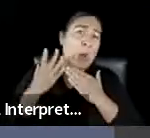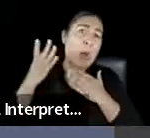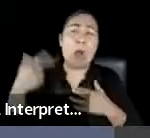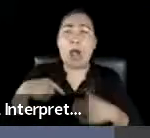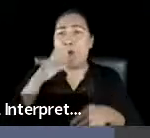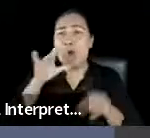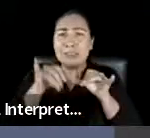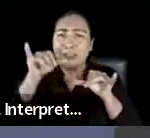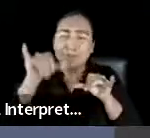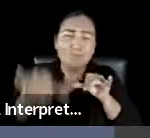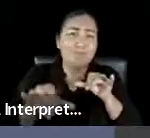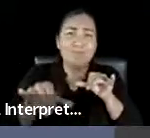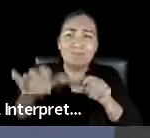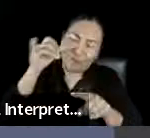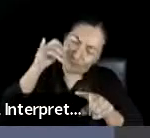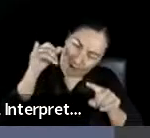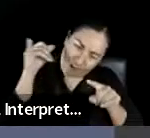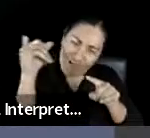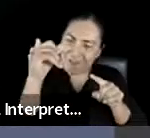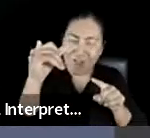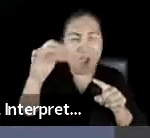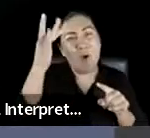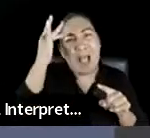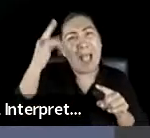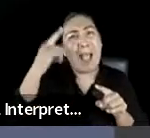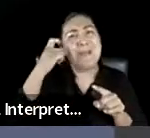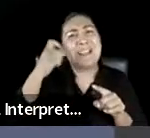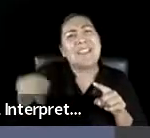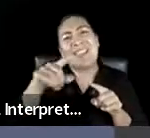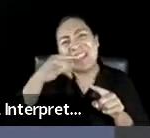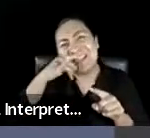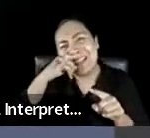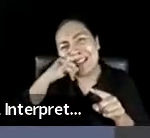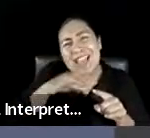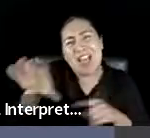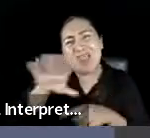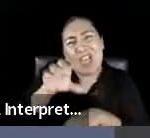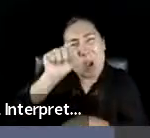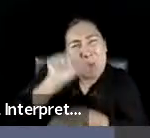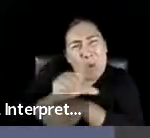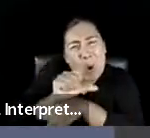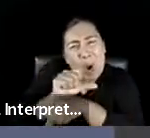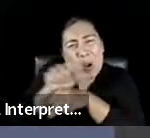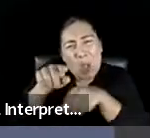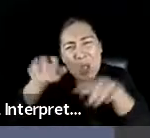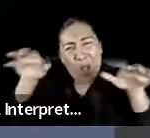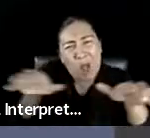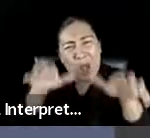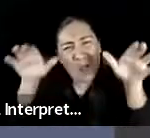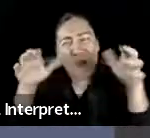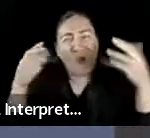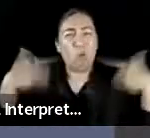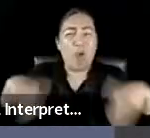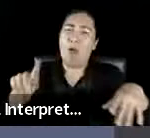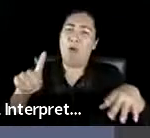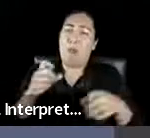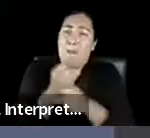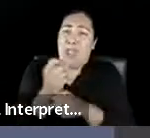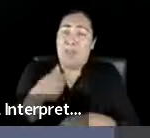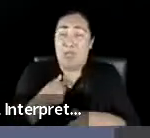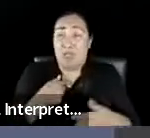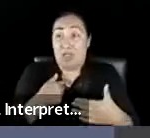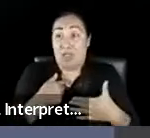around forever because these kids and the work that they do is actually making me a